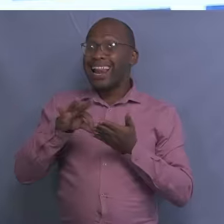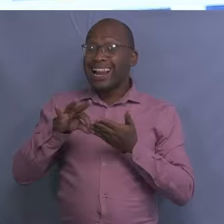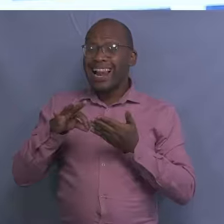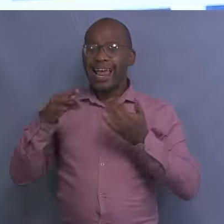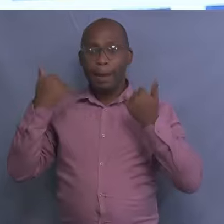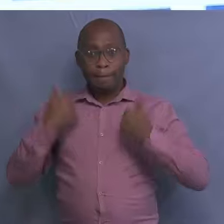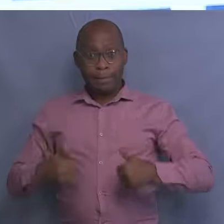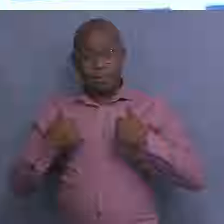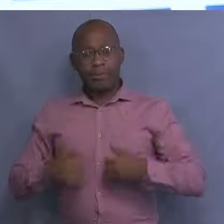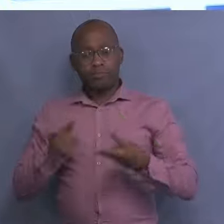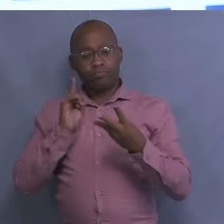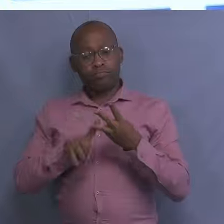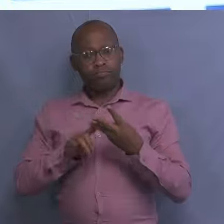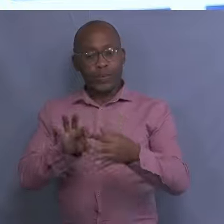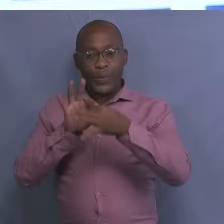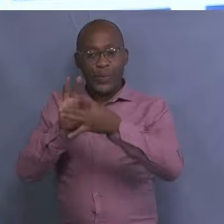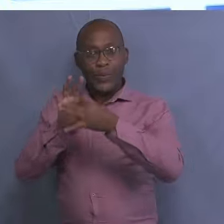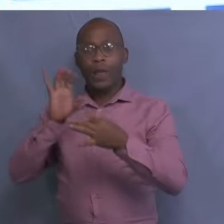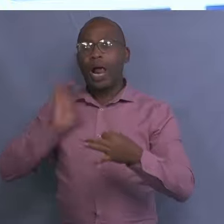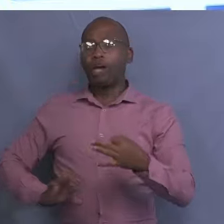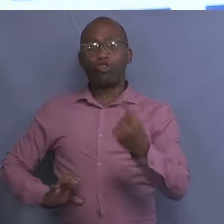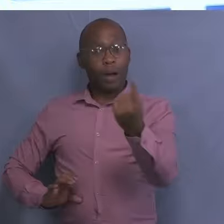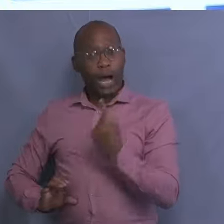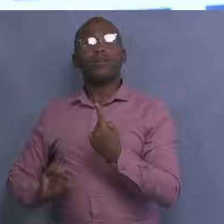interaction with customers.